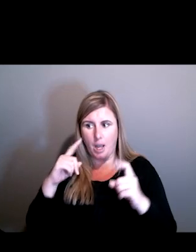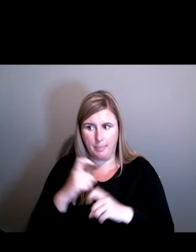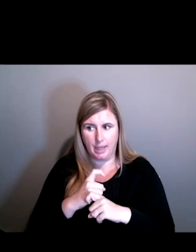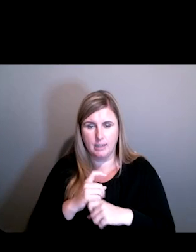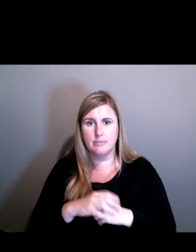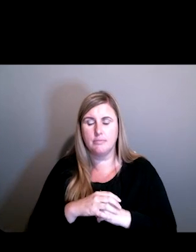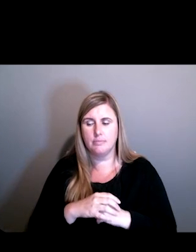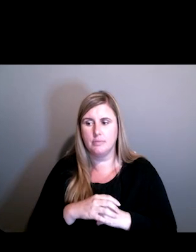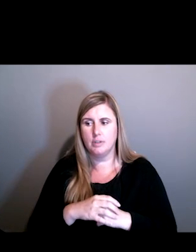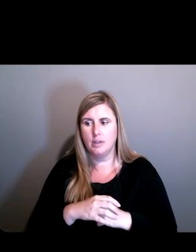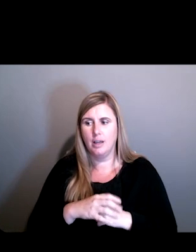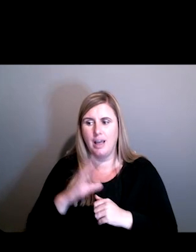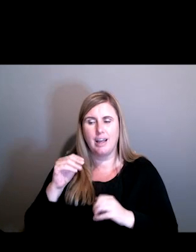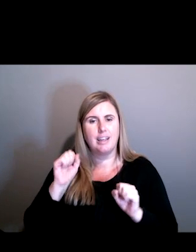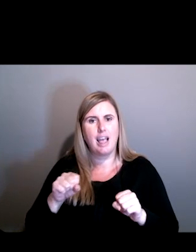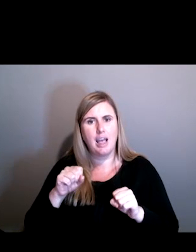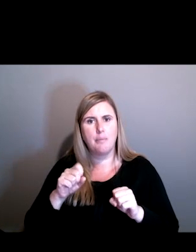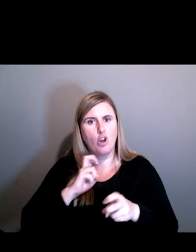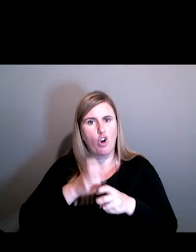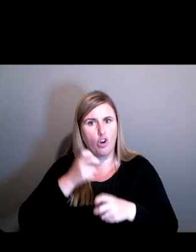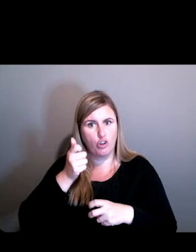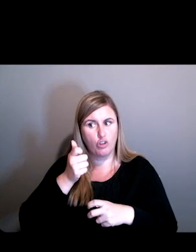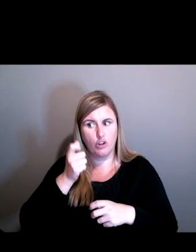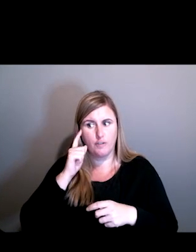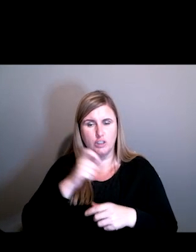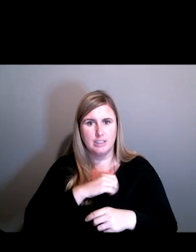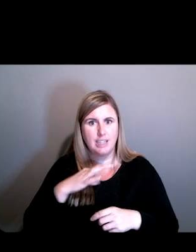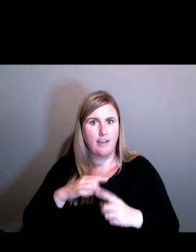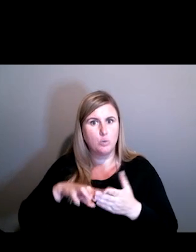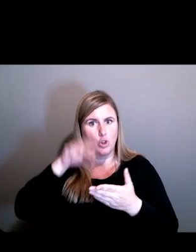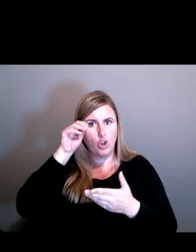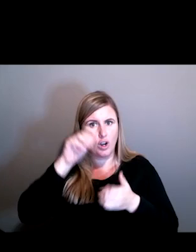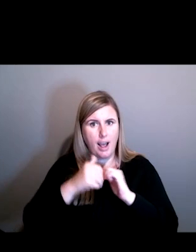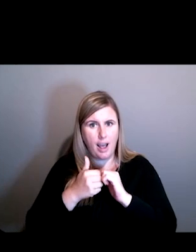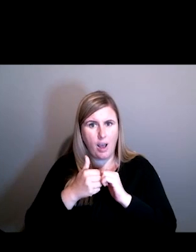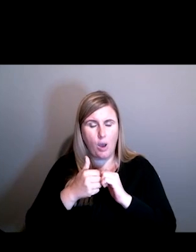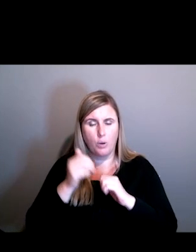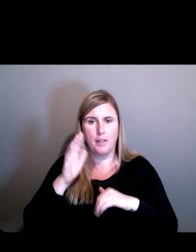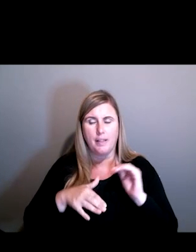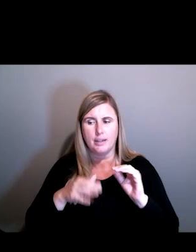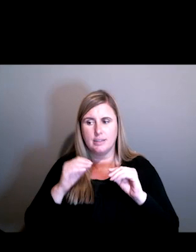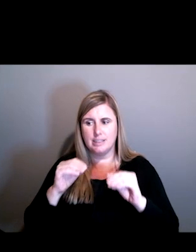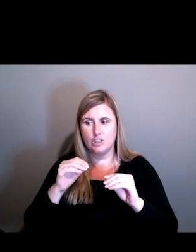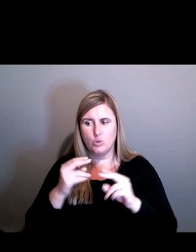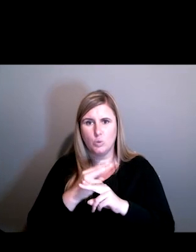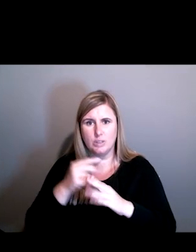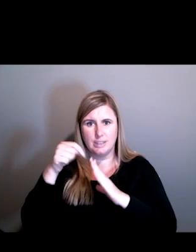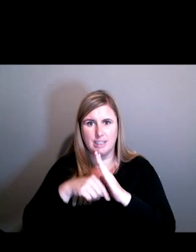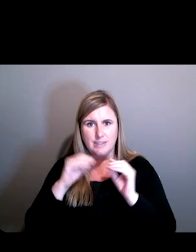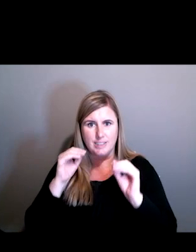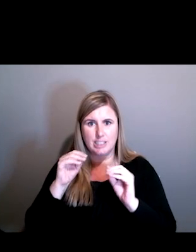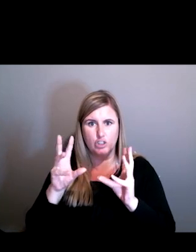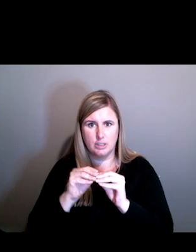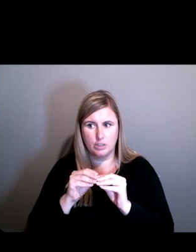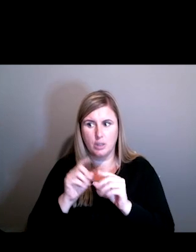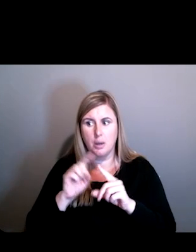very complicated, and it can actually be harder for staff to learn how to do than teaching using